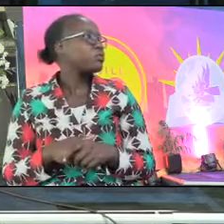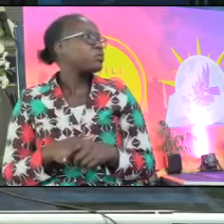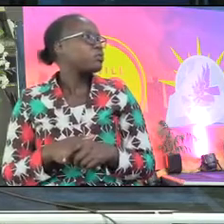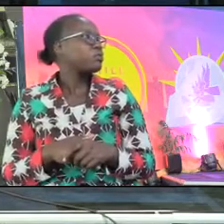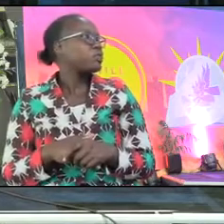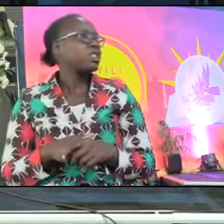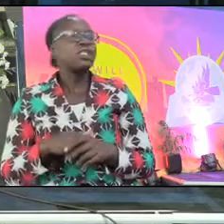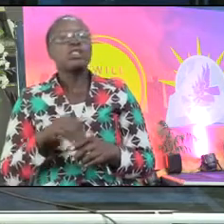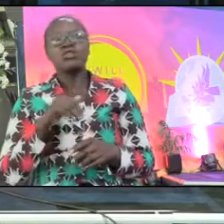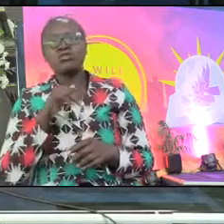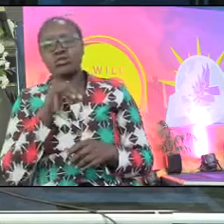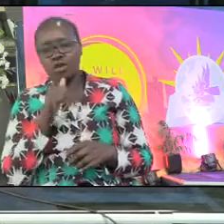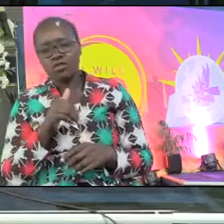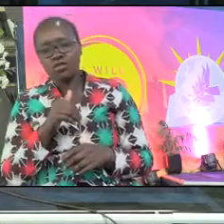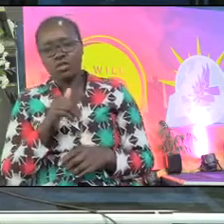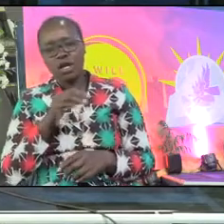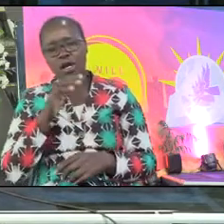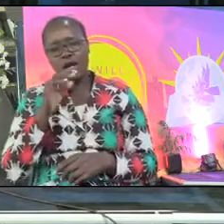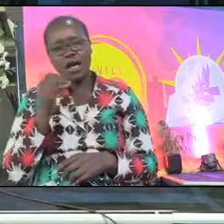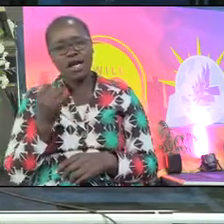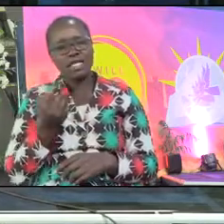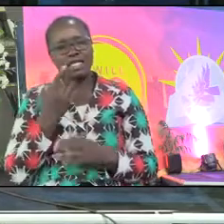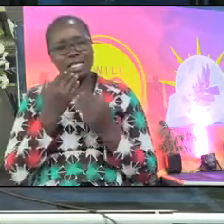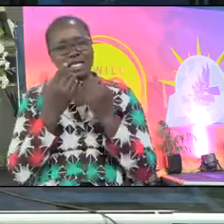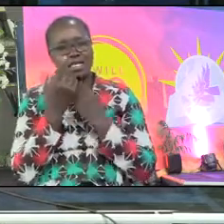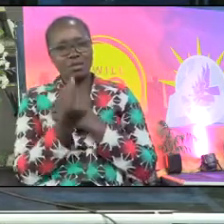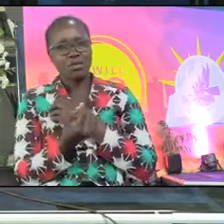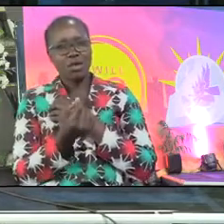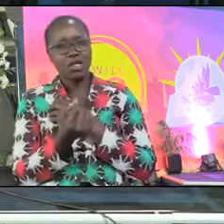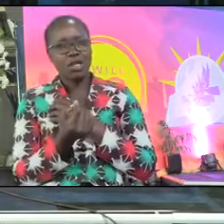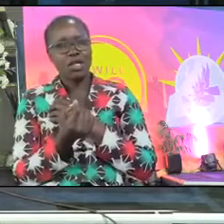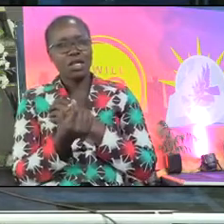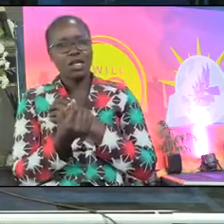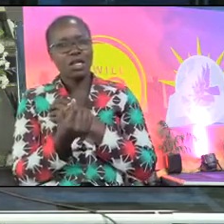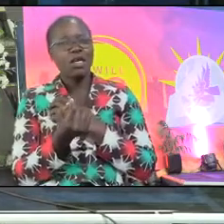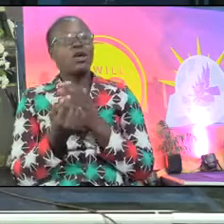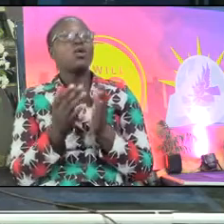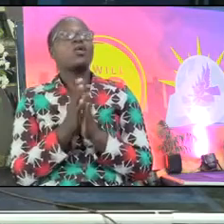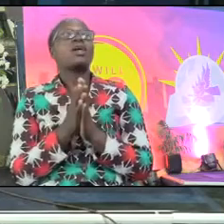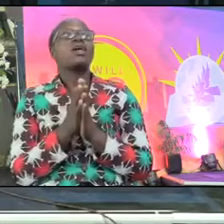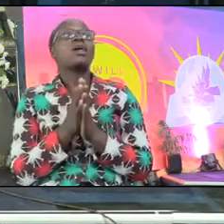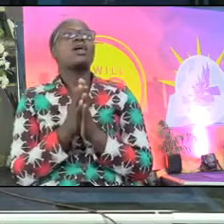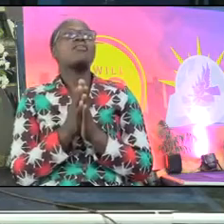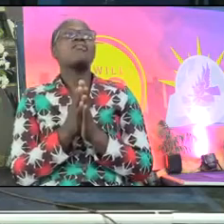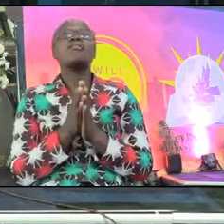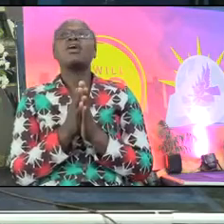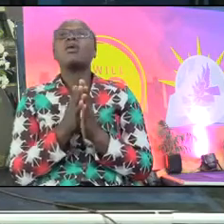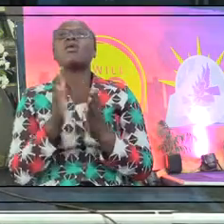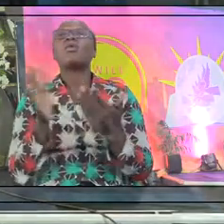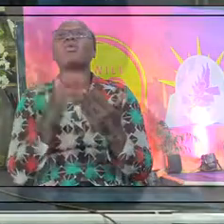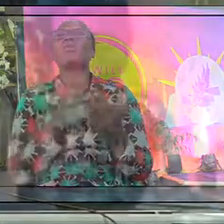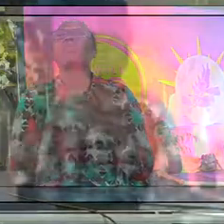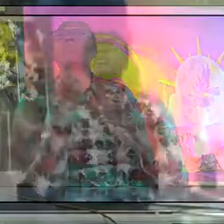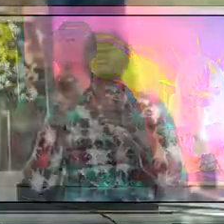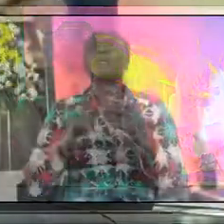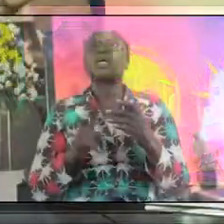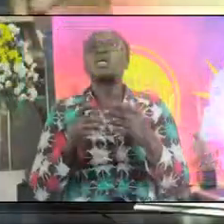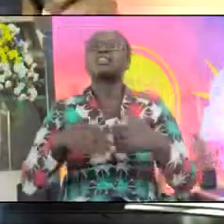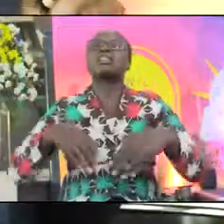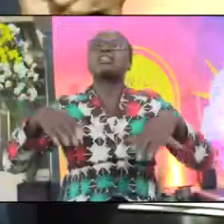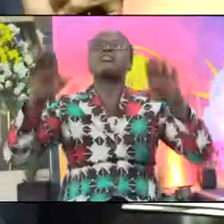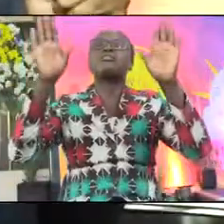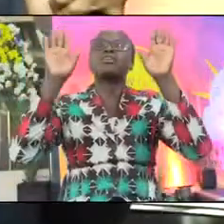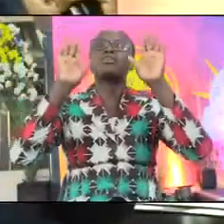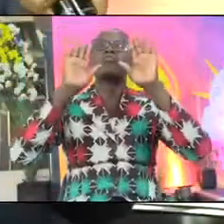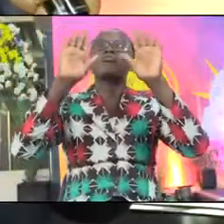Now, don't misunderstand me. You exercise your franchise. Leave it to God. I said, leave